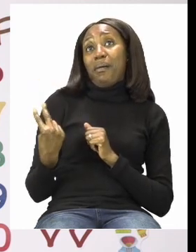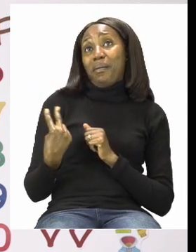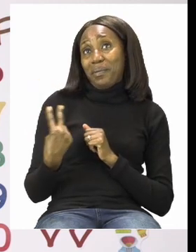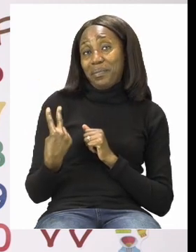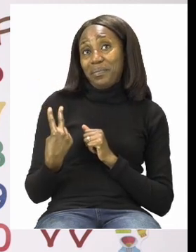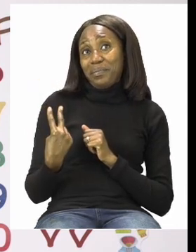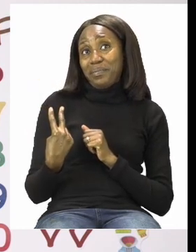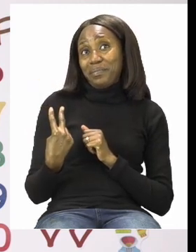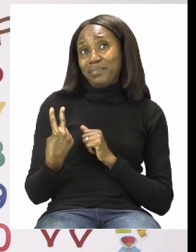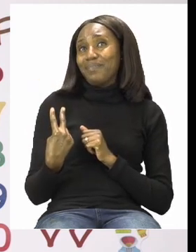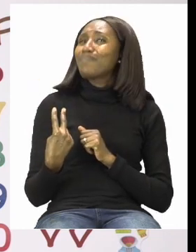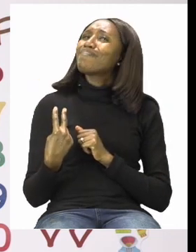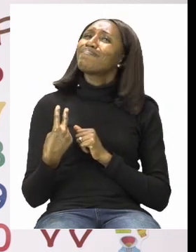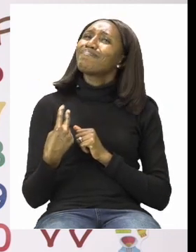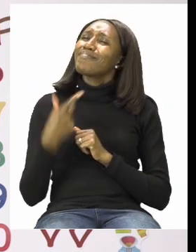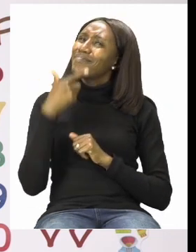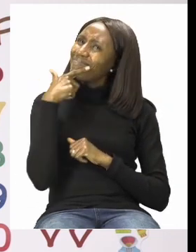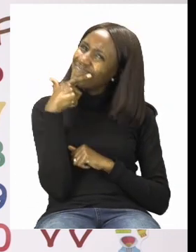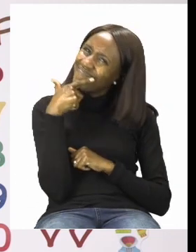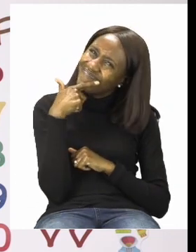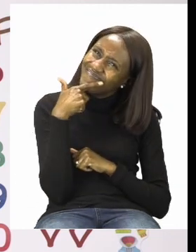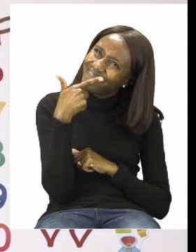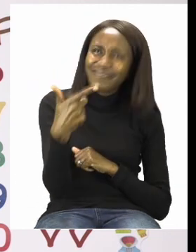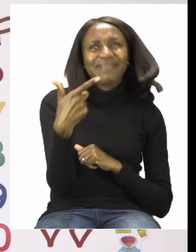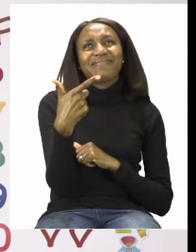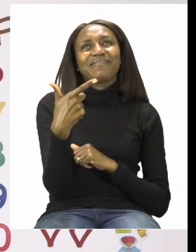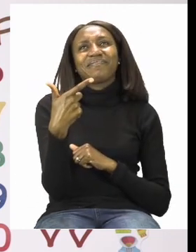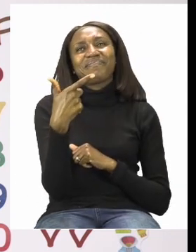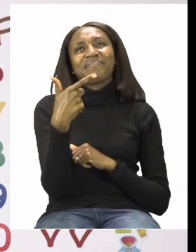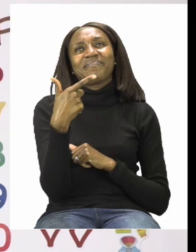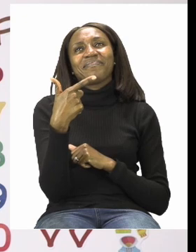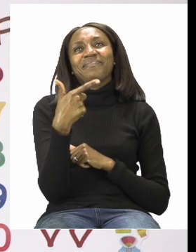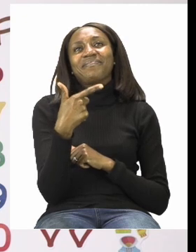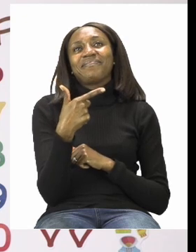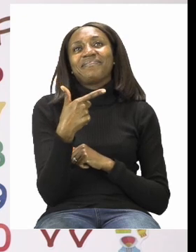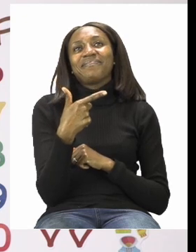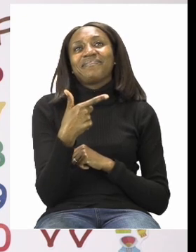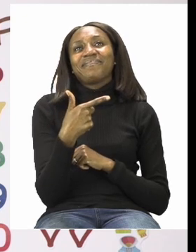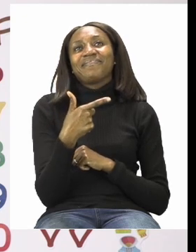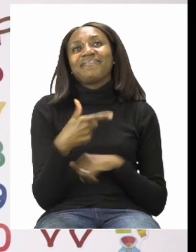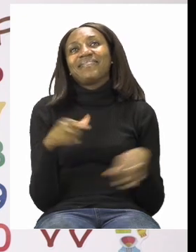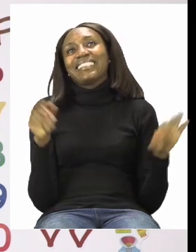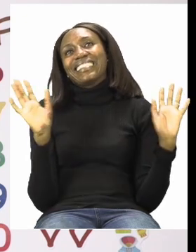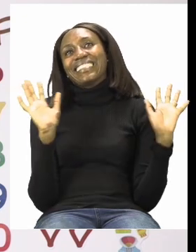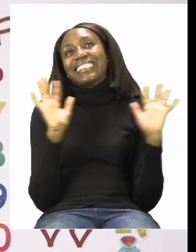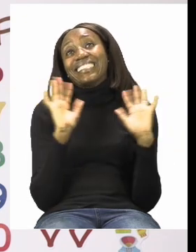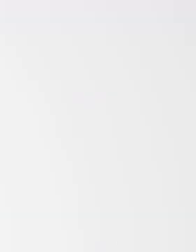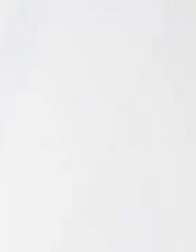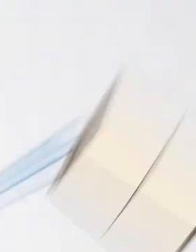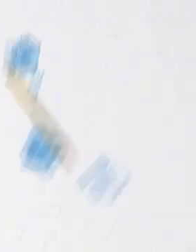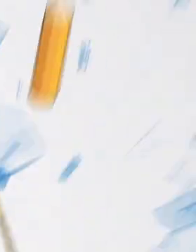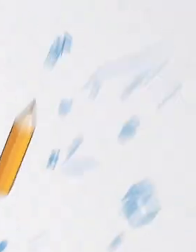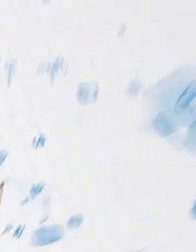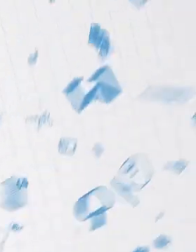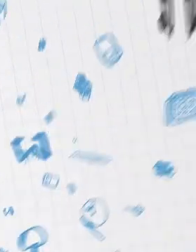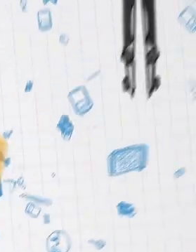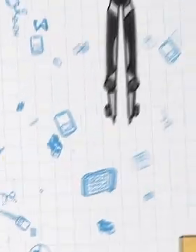I, we would like to say thank you for joining us today and goodbye.